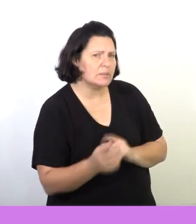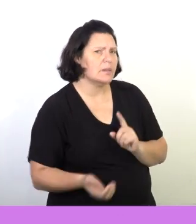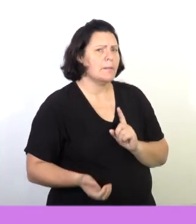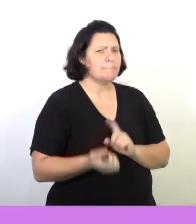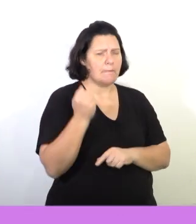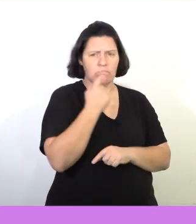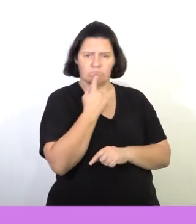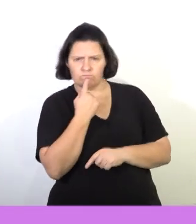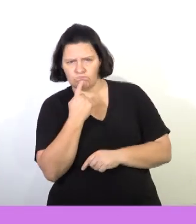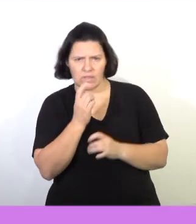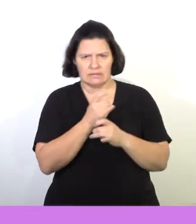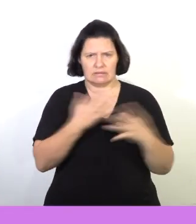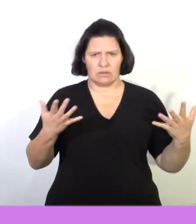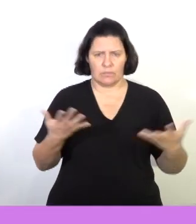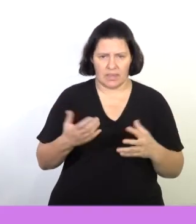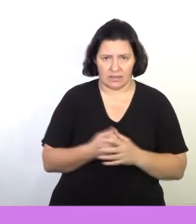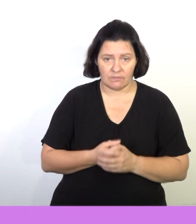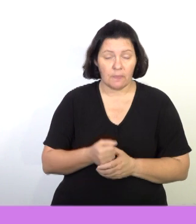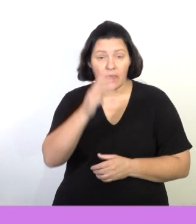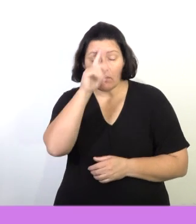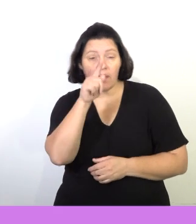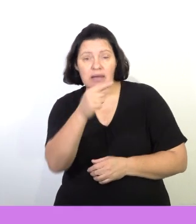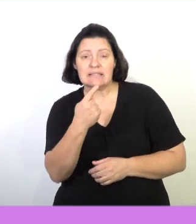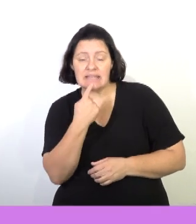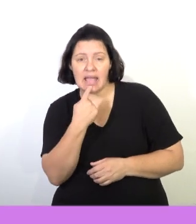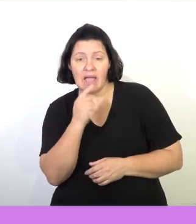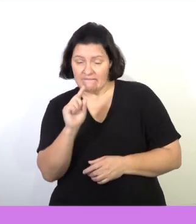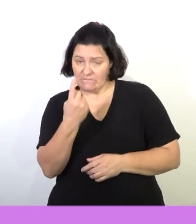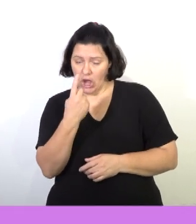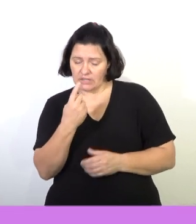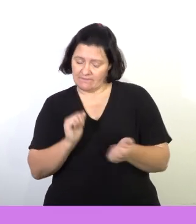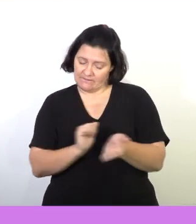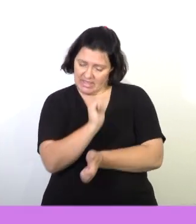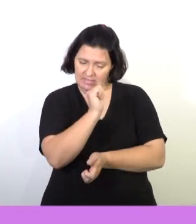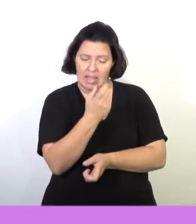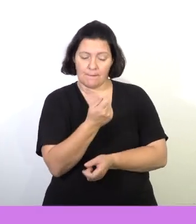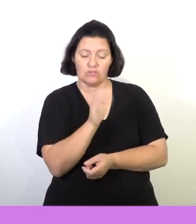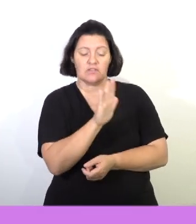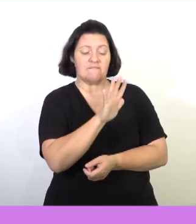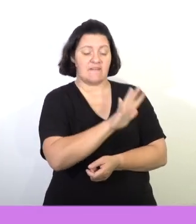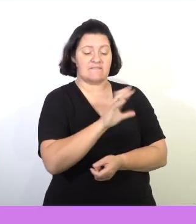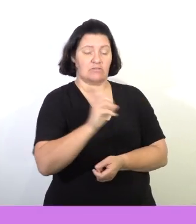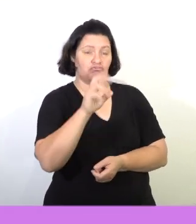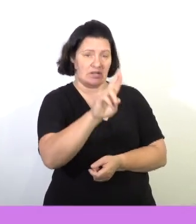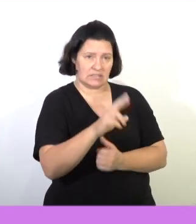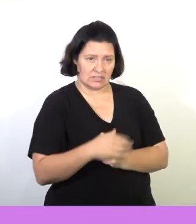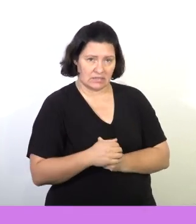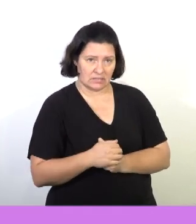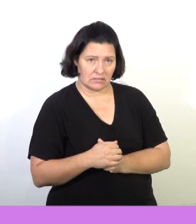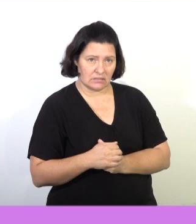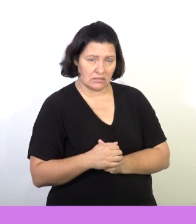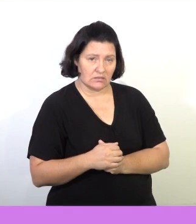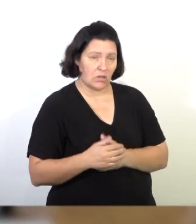to determine where your graph will start. Now remember they said he charges a fixed amount of 500